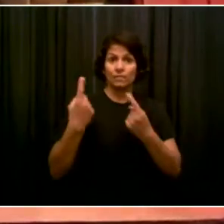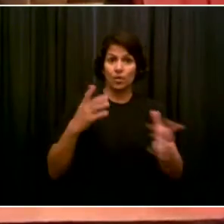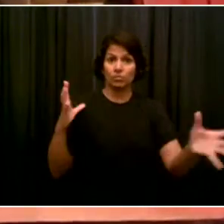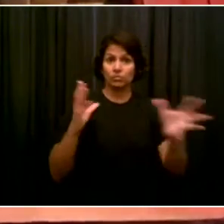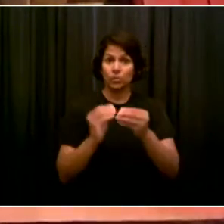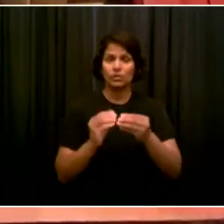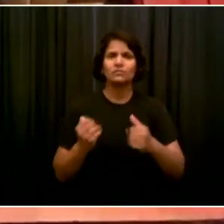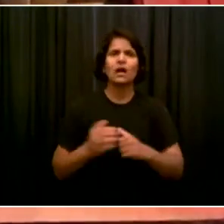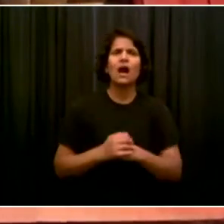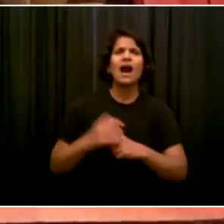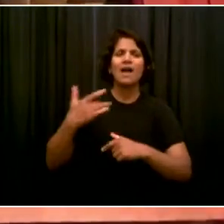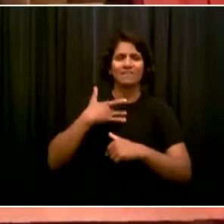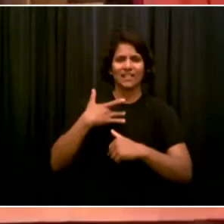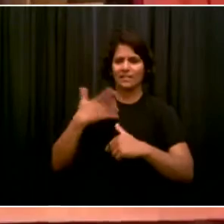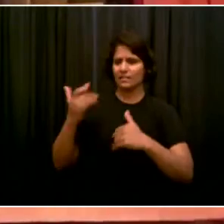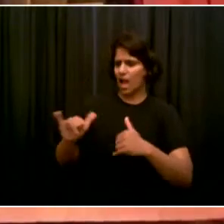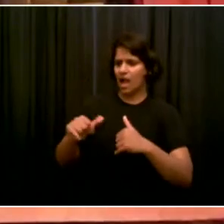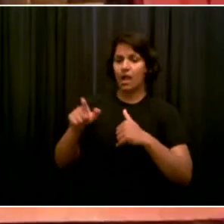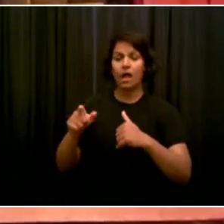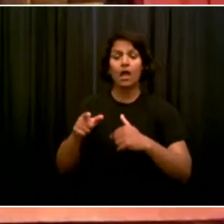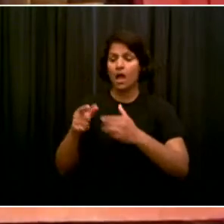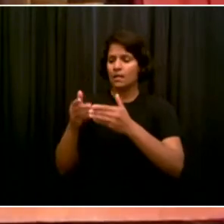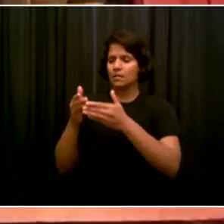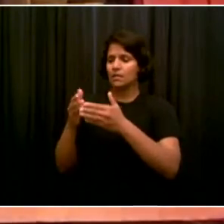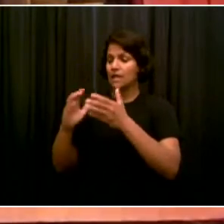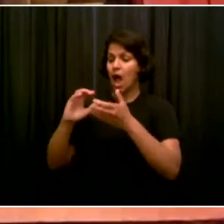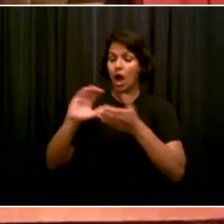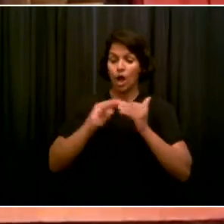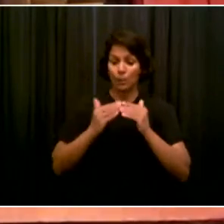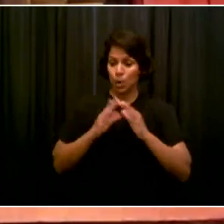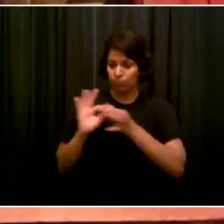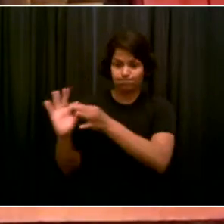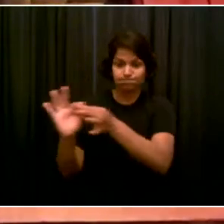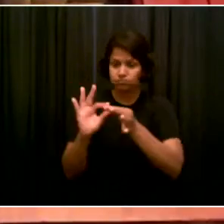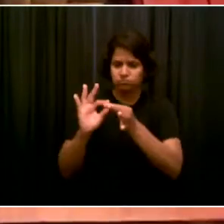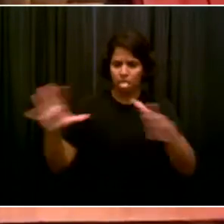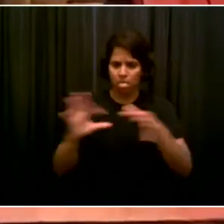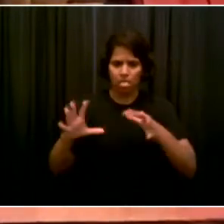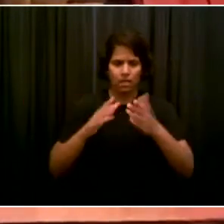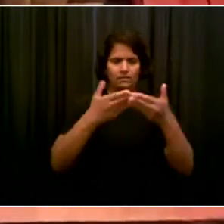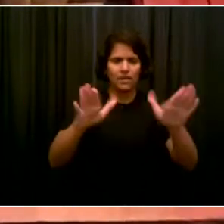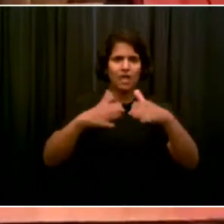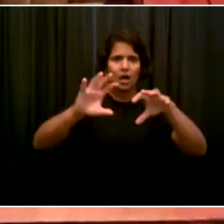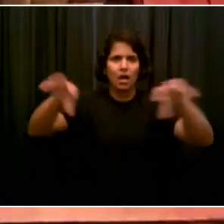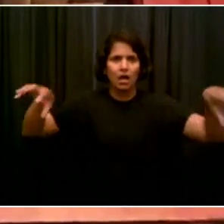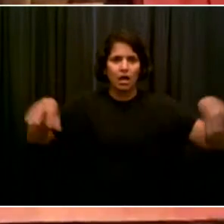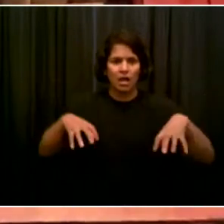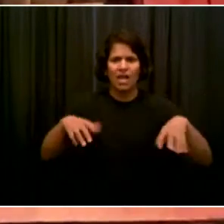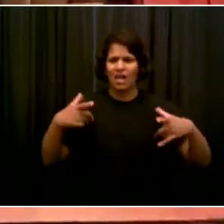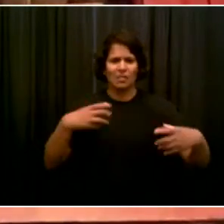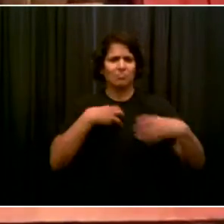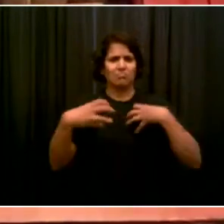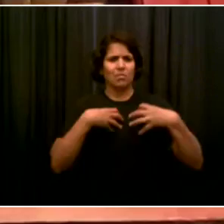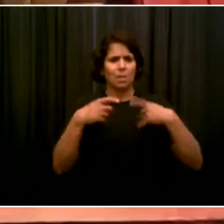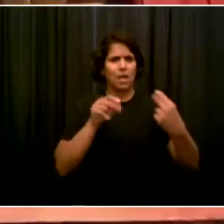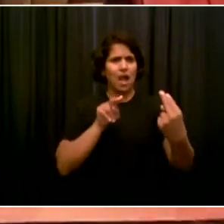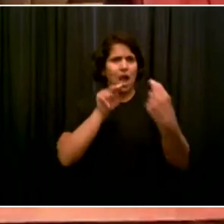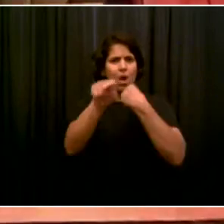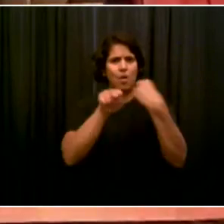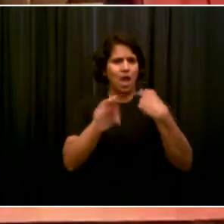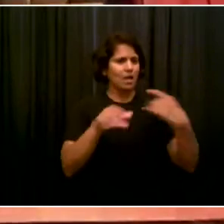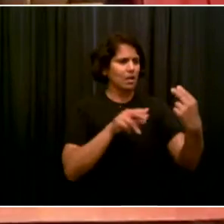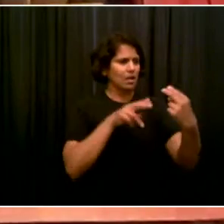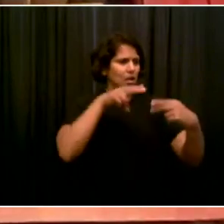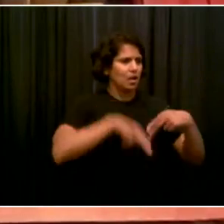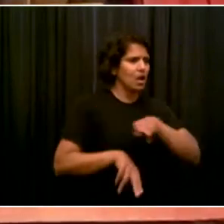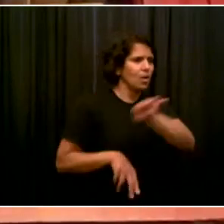the BQE over the years. I think of South Williamsburg, south side of Williamsburg, where the BQE cuts right